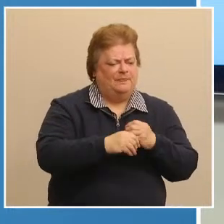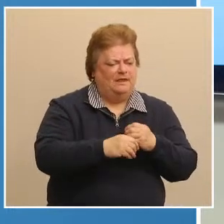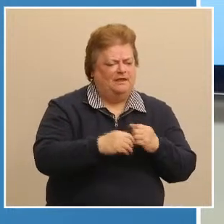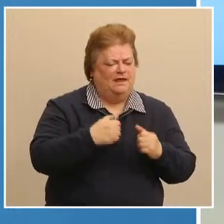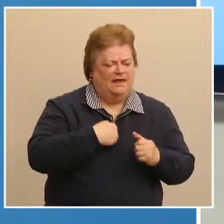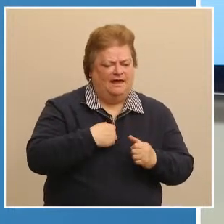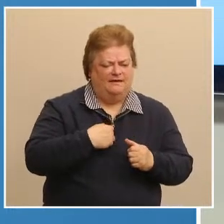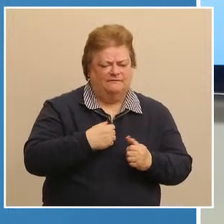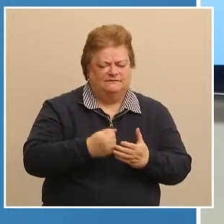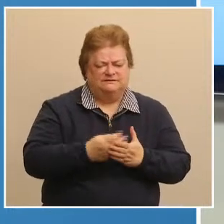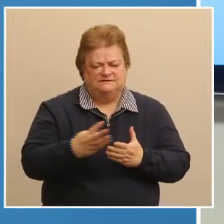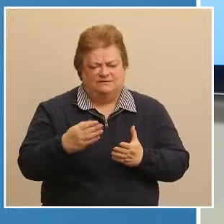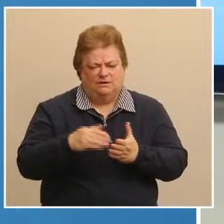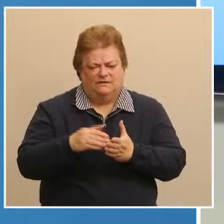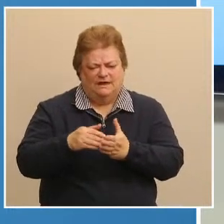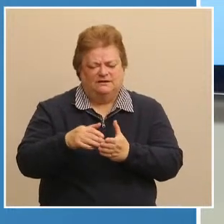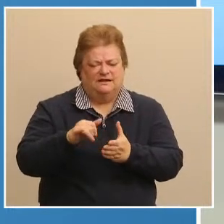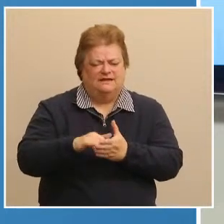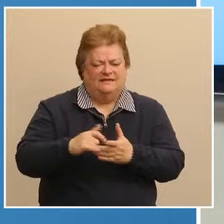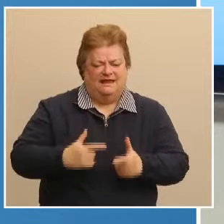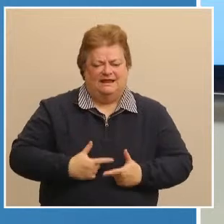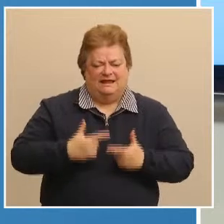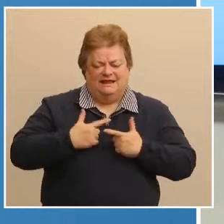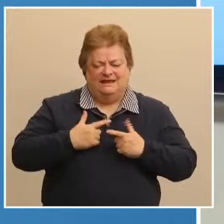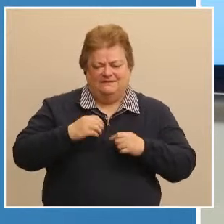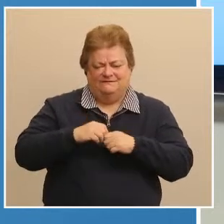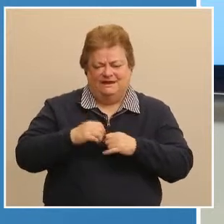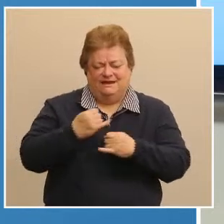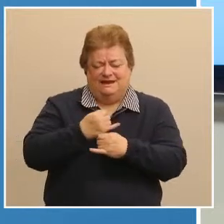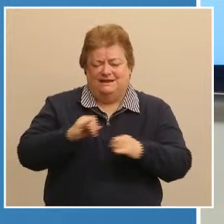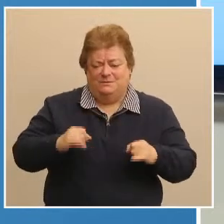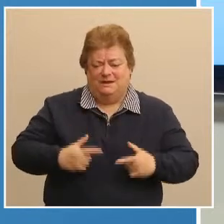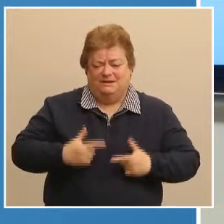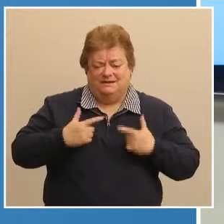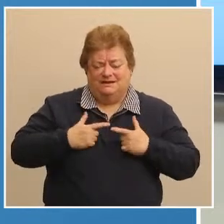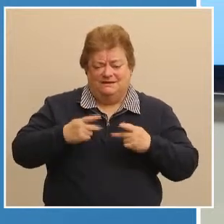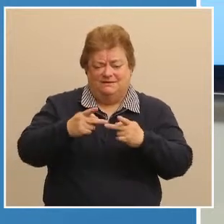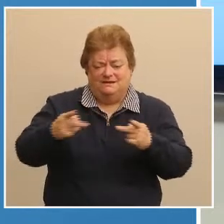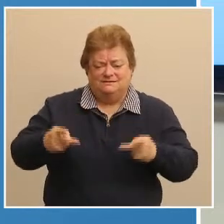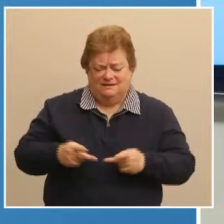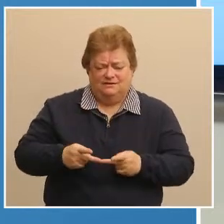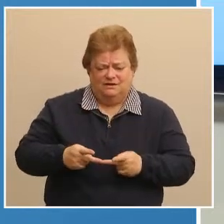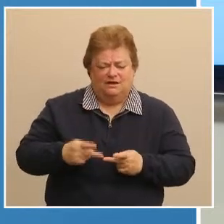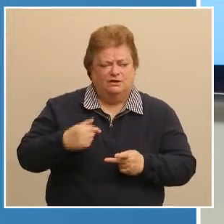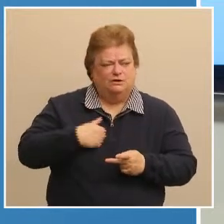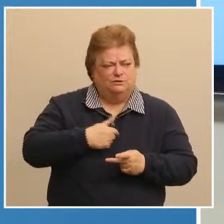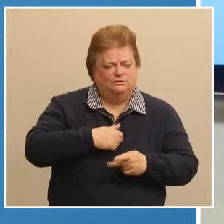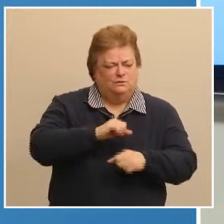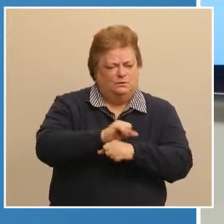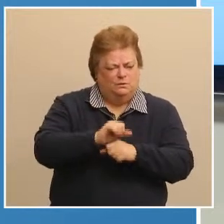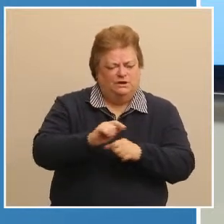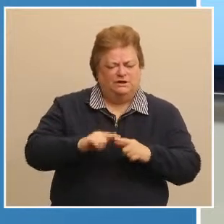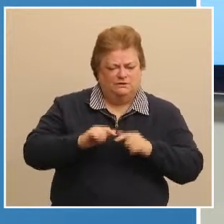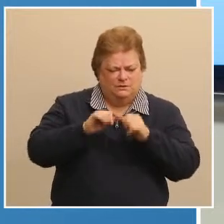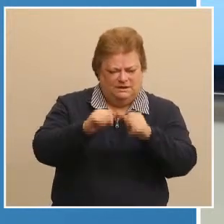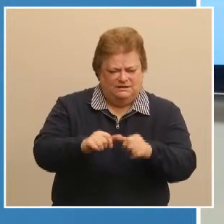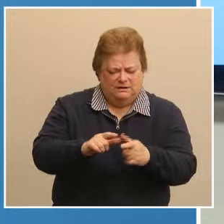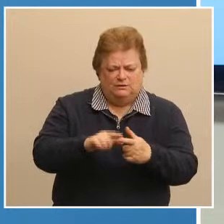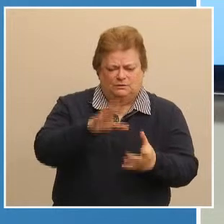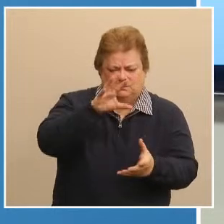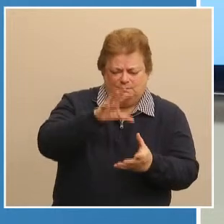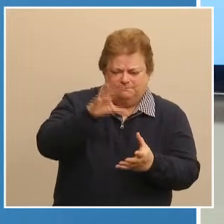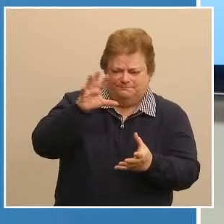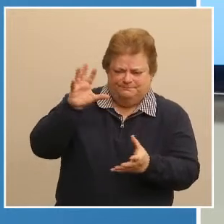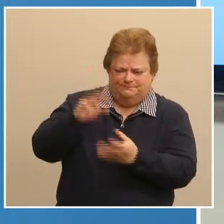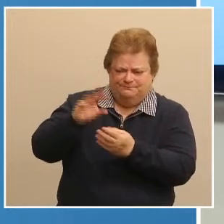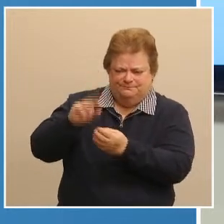several thousand that are in independent living situations and others. So Riley, we're working to continue to compile that